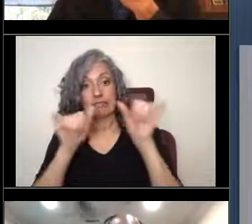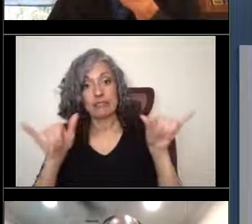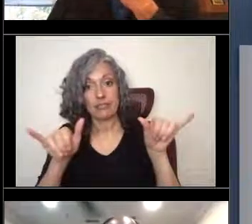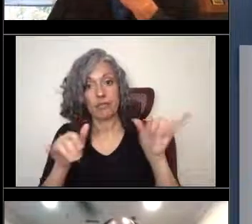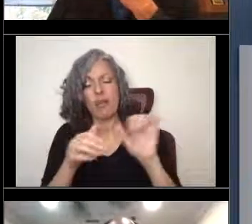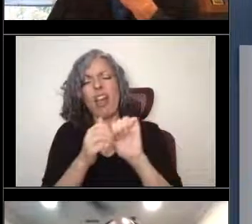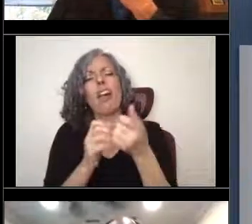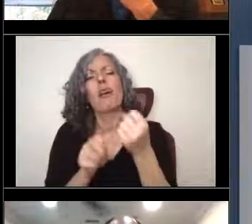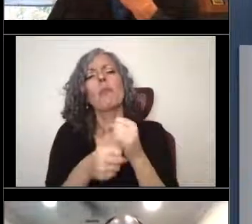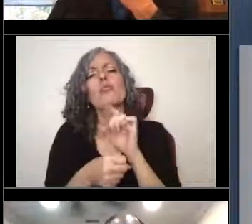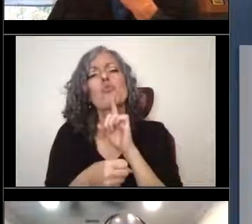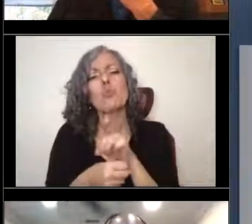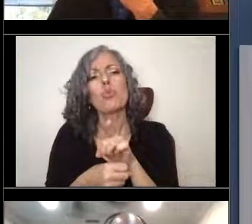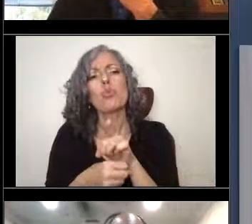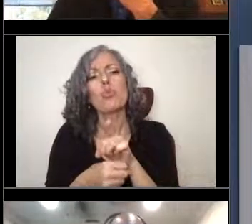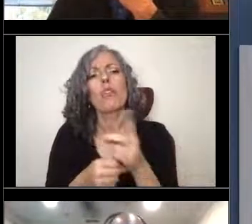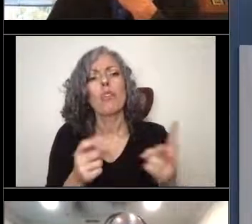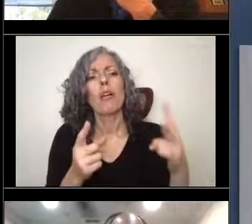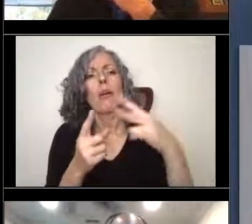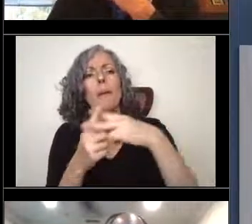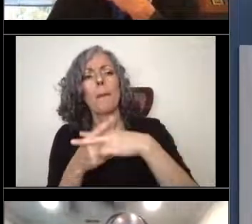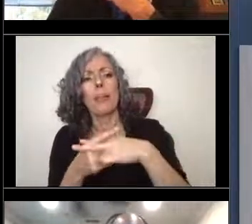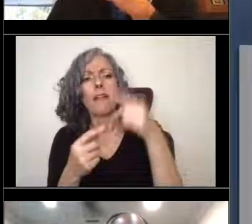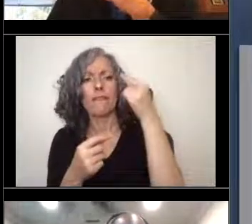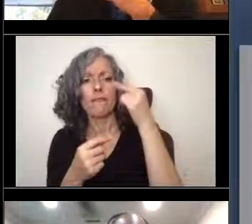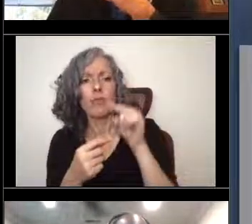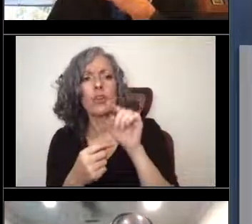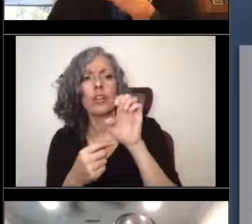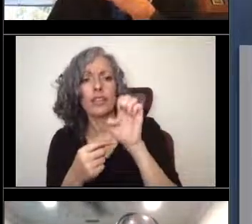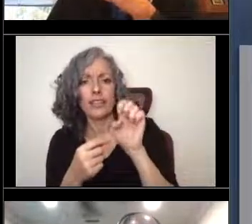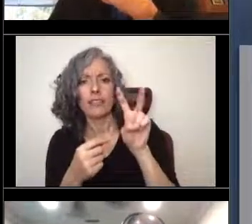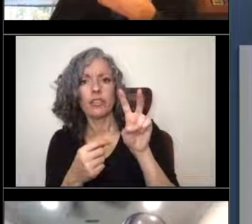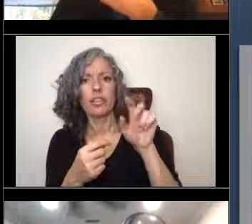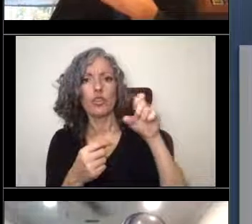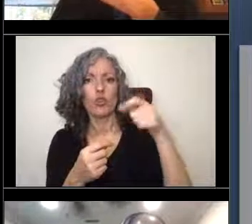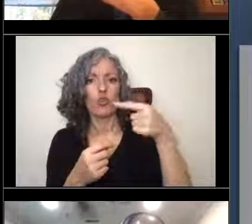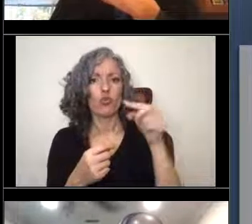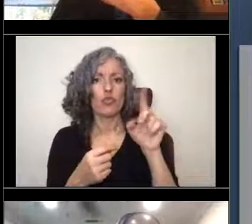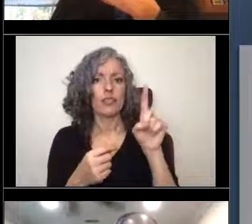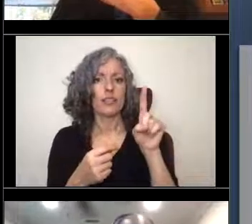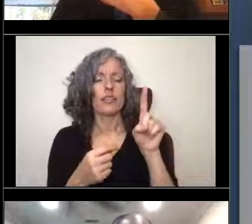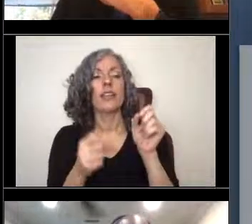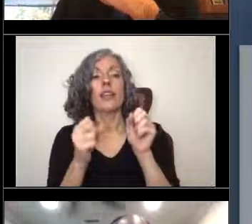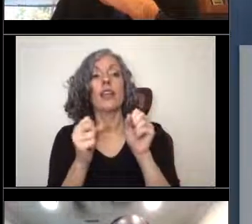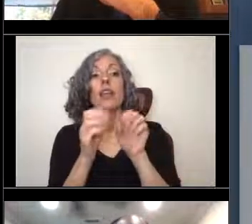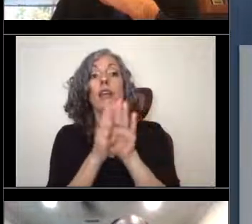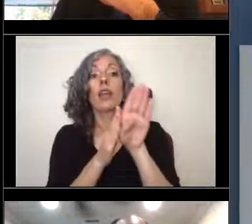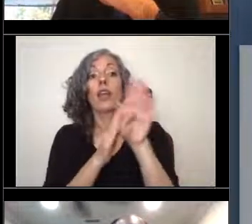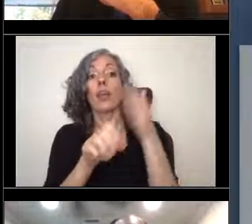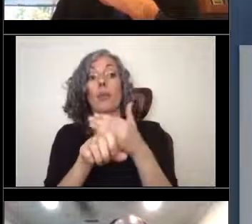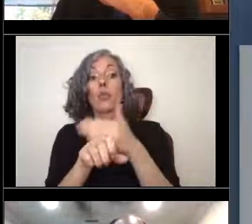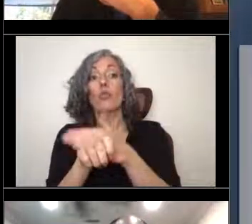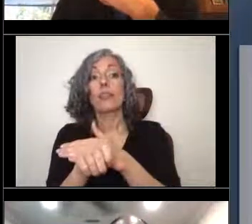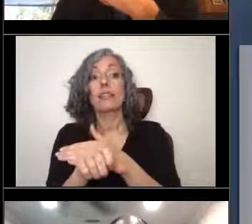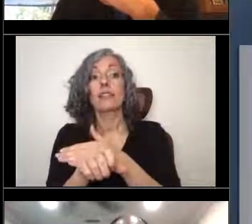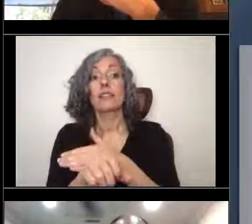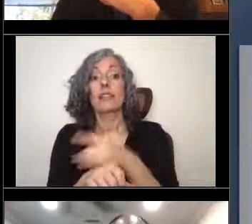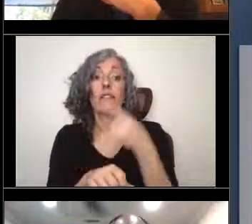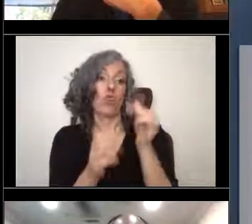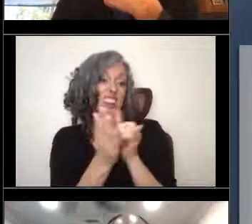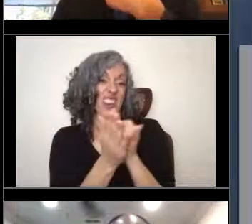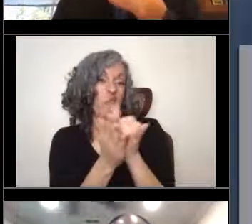that applications for EV grid improvements at, say, a Whiteman Airport or a Van Nuys Airport, places that